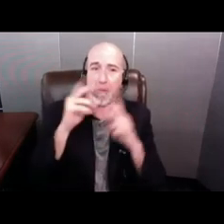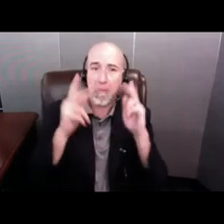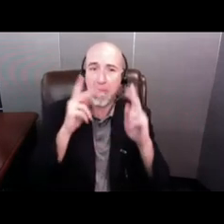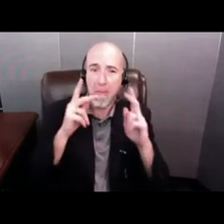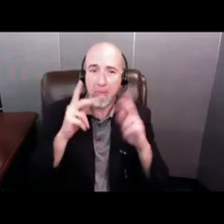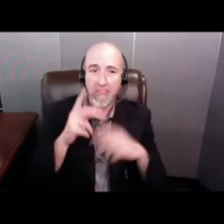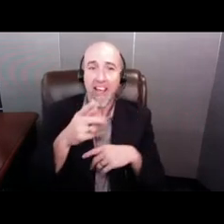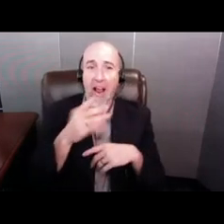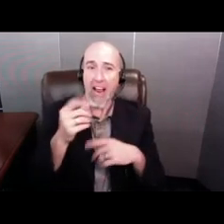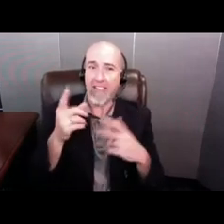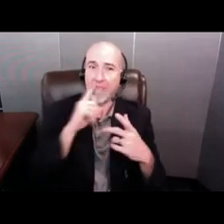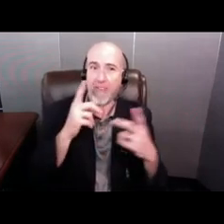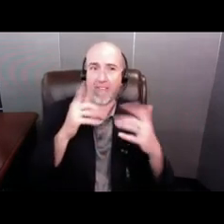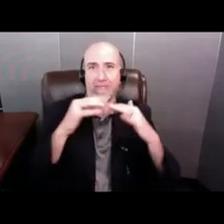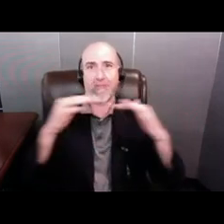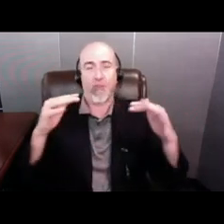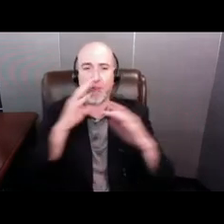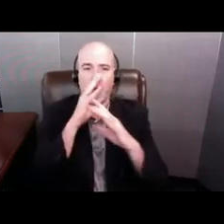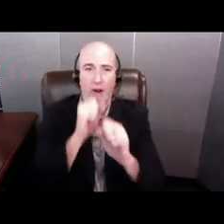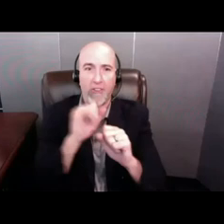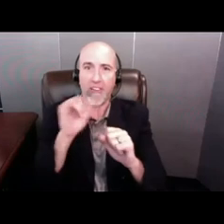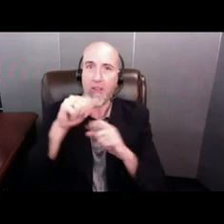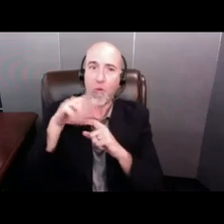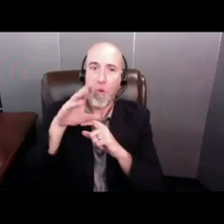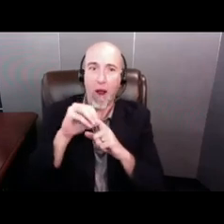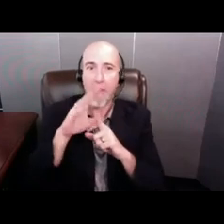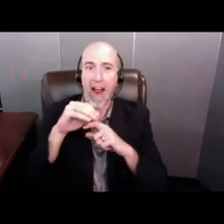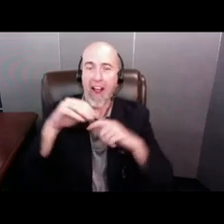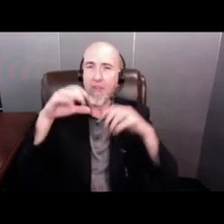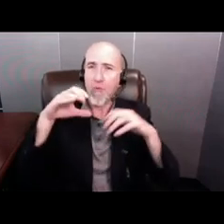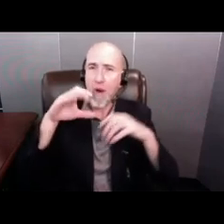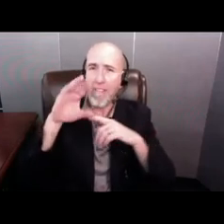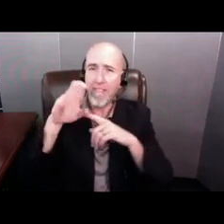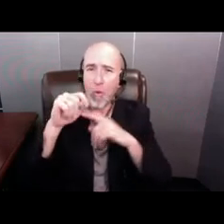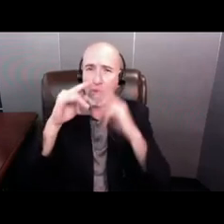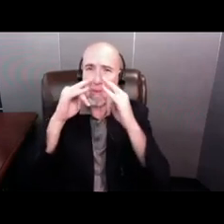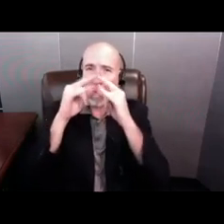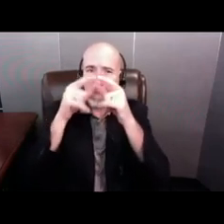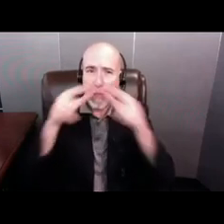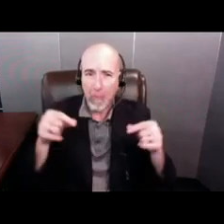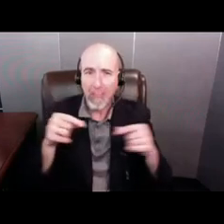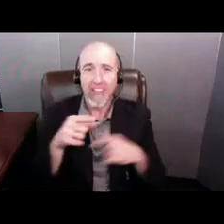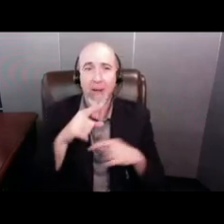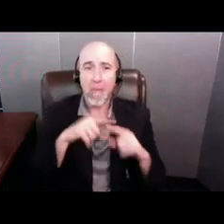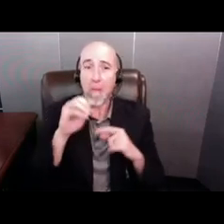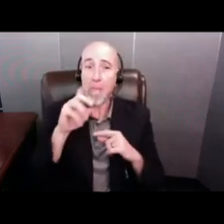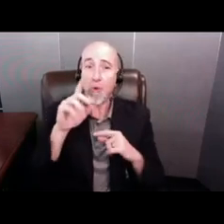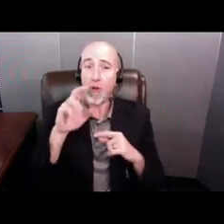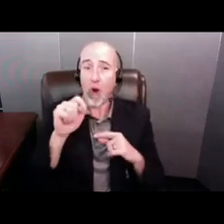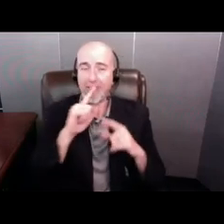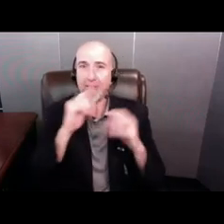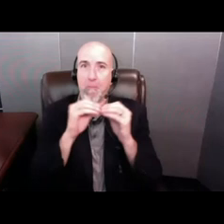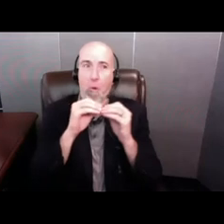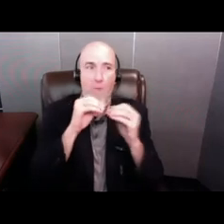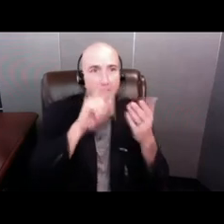diverse attractions like the Aquarium Pyramid and Rainforest Pyramid, Moody Gardens is a place to explore and enjoy. You